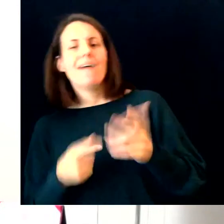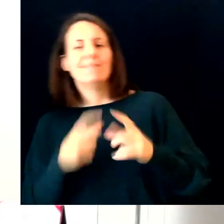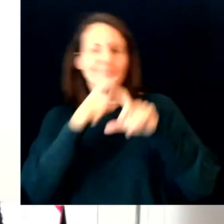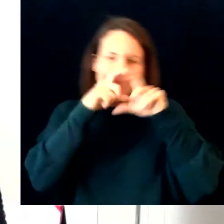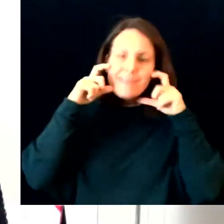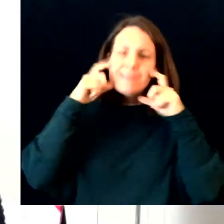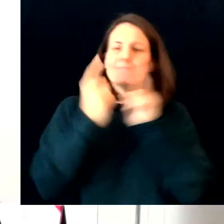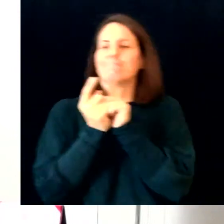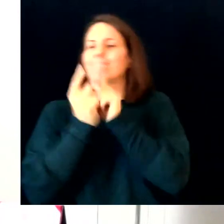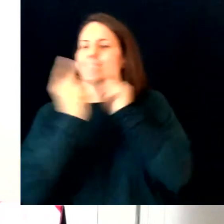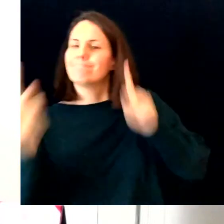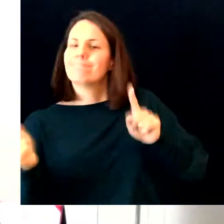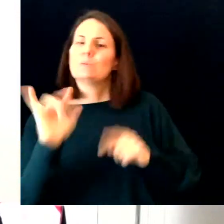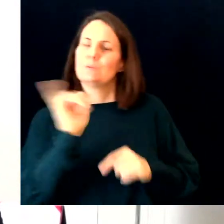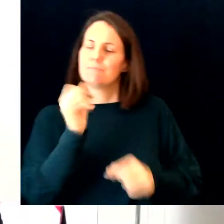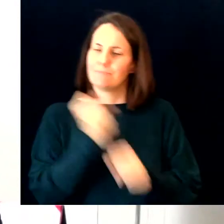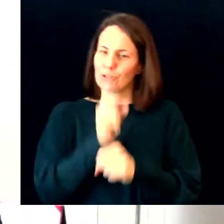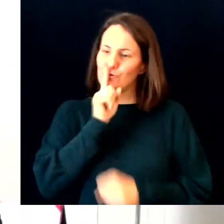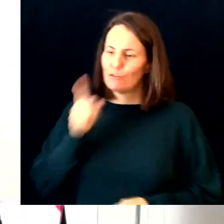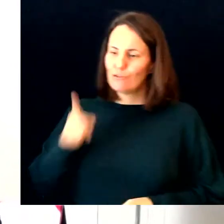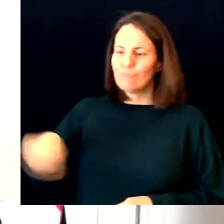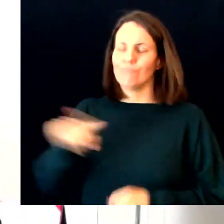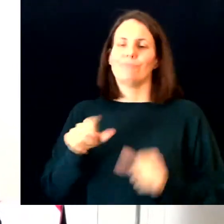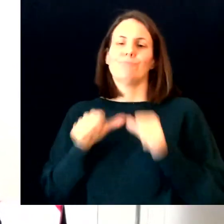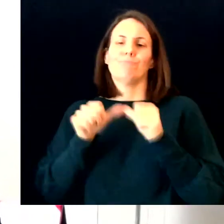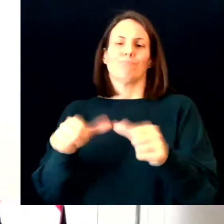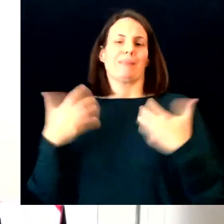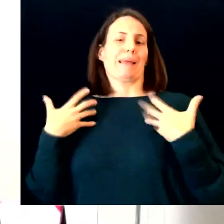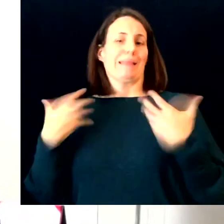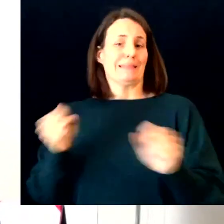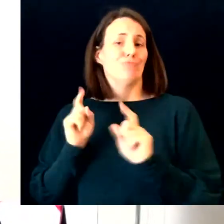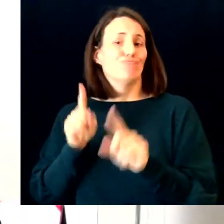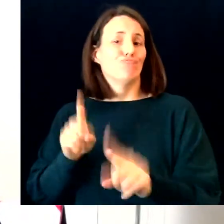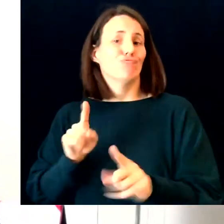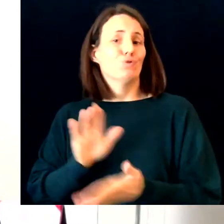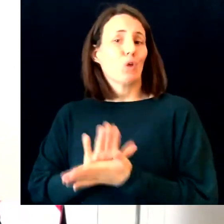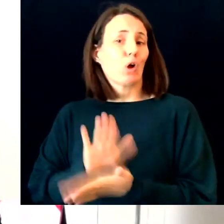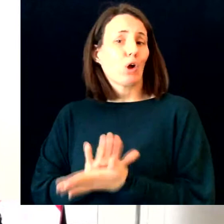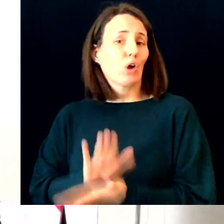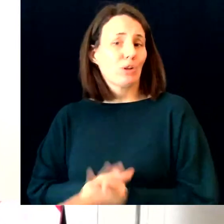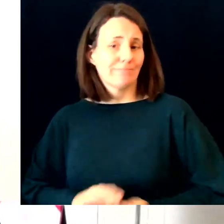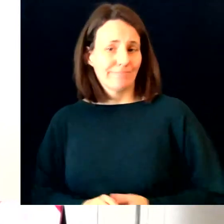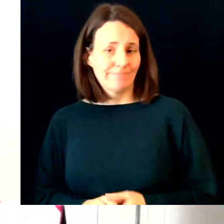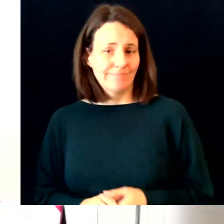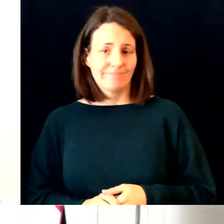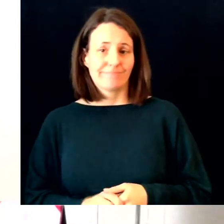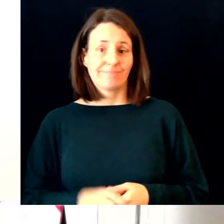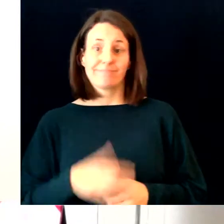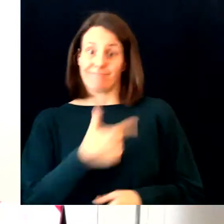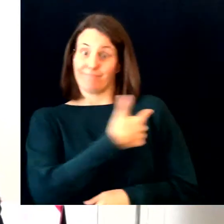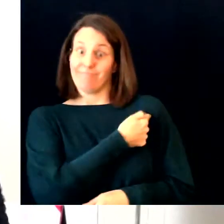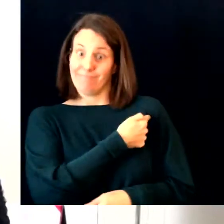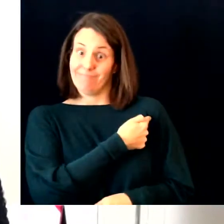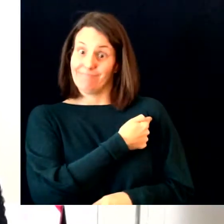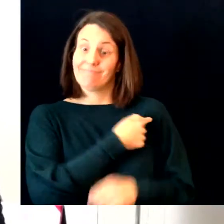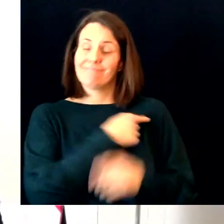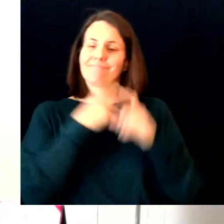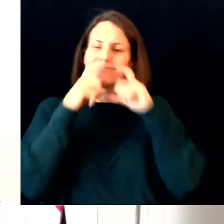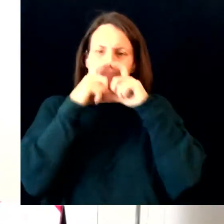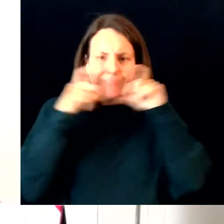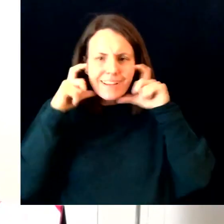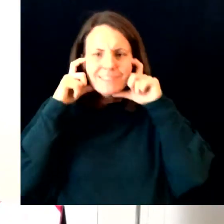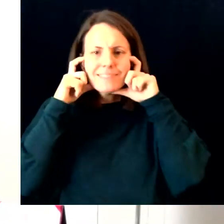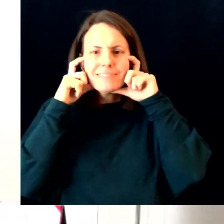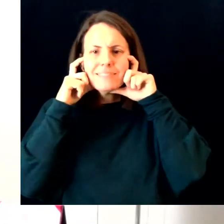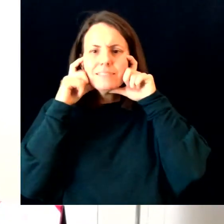In addition to the vaccine, make sure that they're wearing a well-fitted mask. And also, there's a lot of great work going